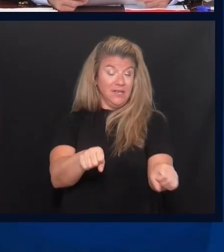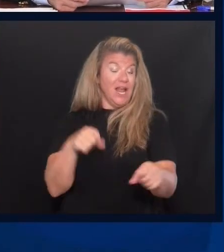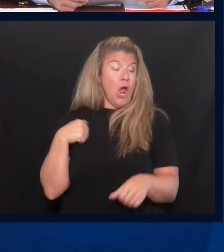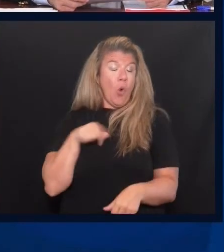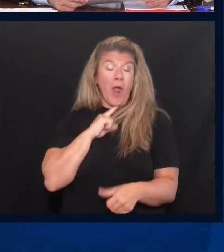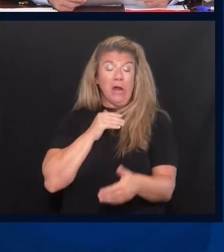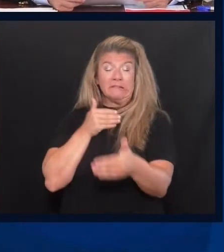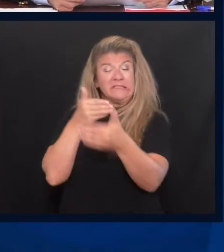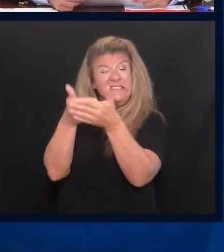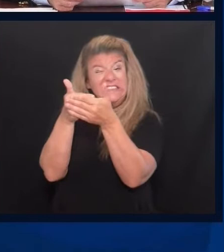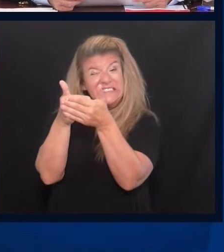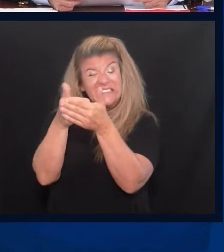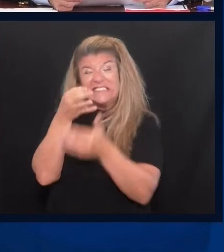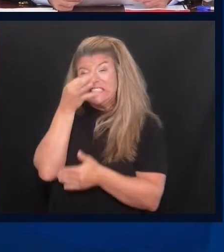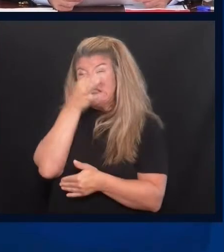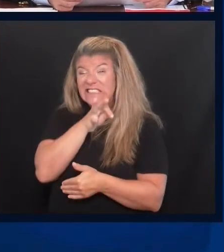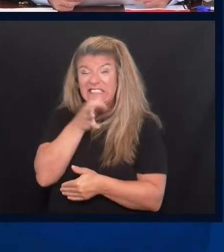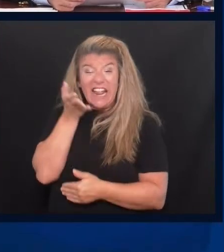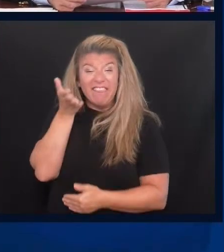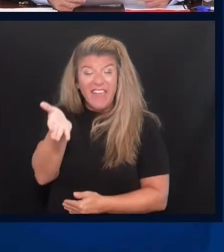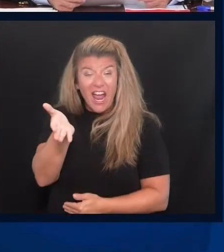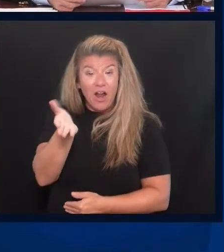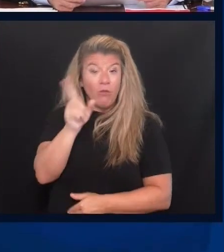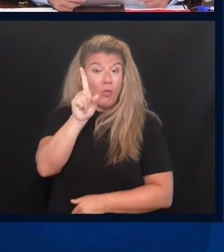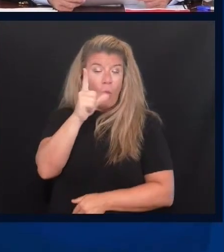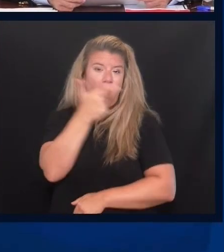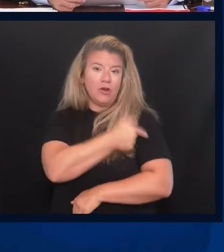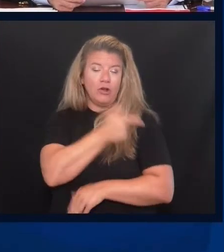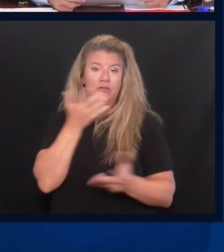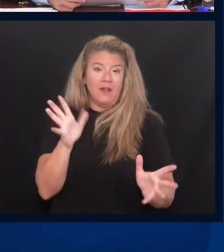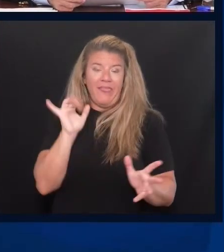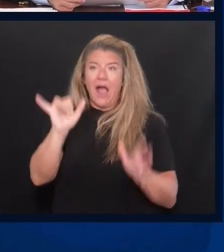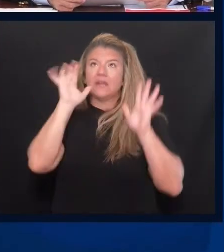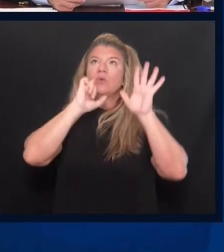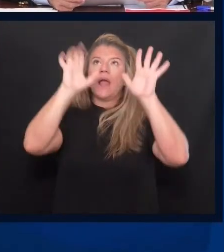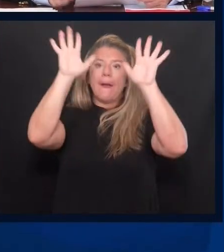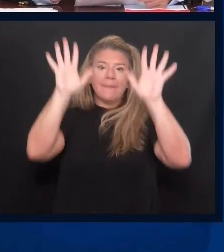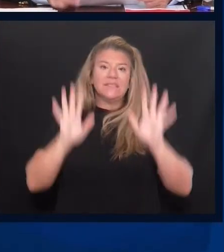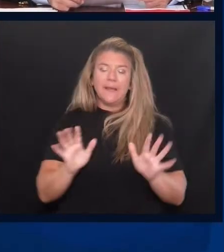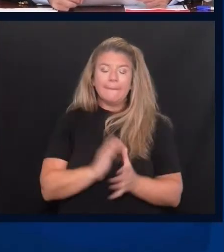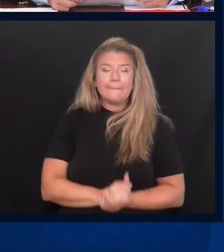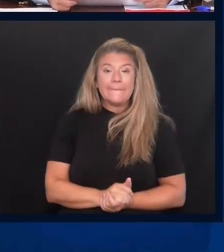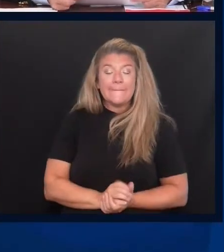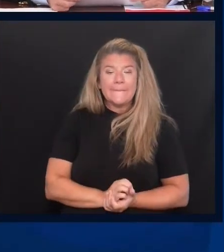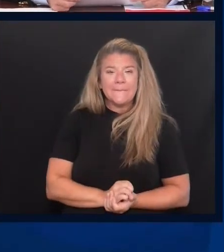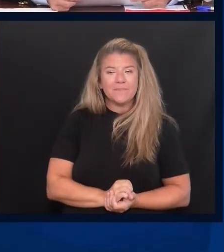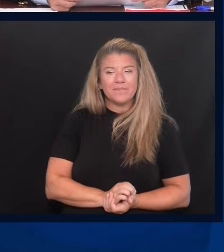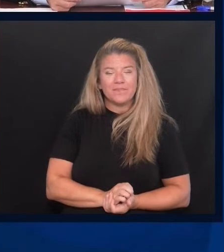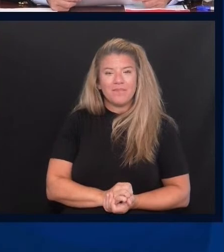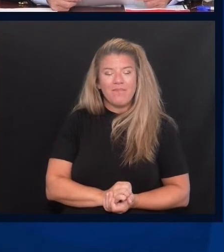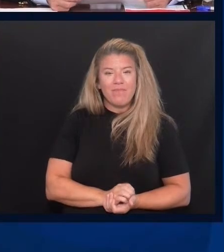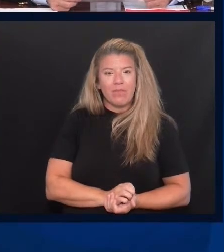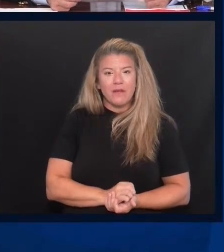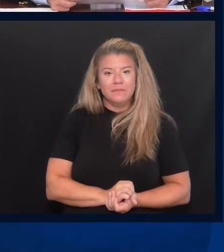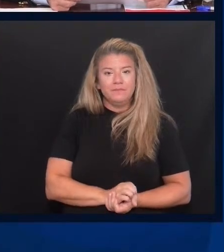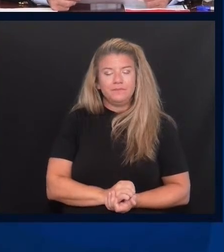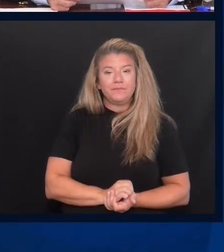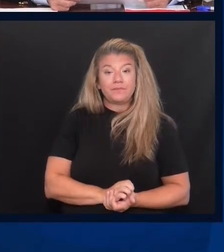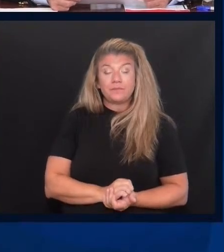0.4% from 85% with one dose. Amazing. That's really good. Now listen to this number. We're